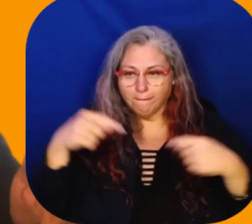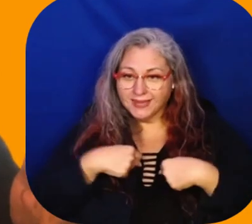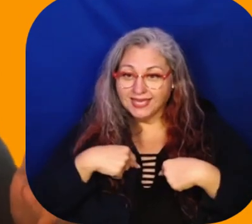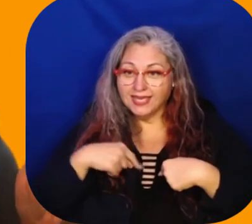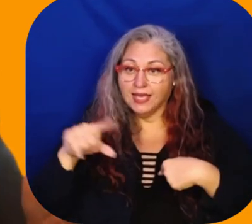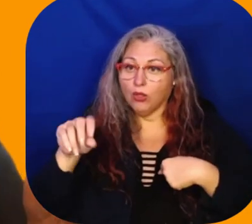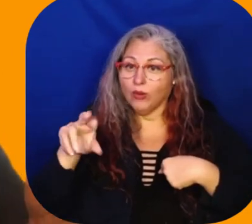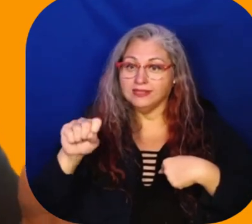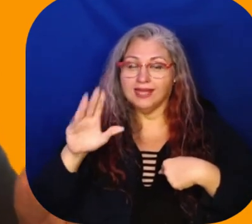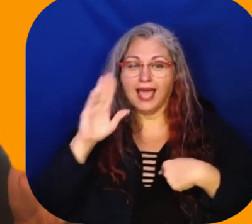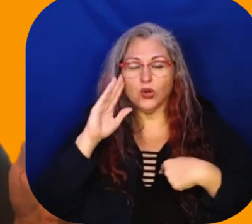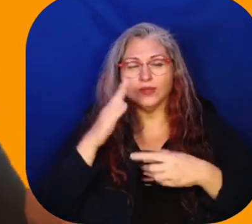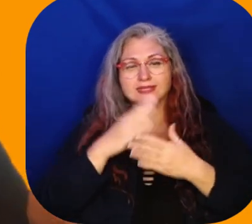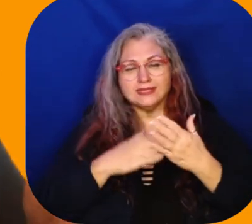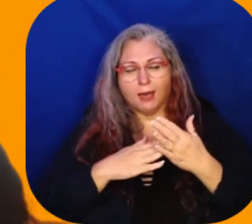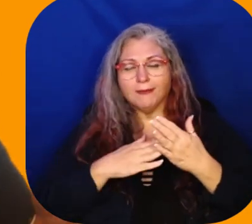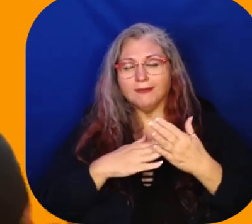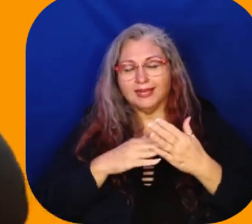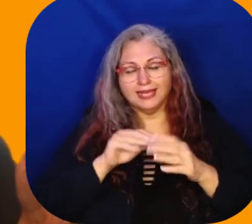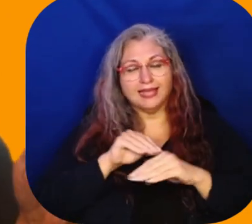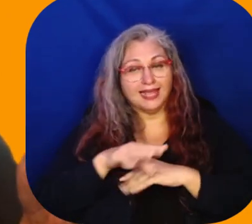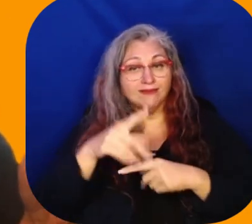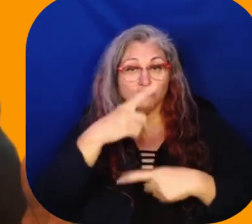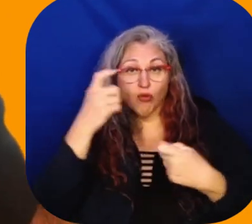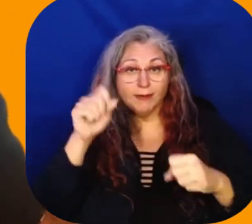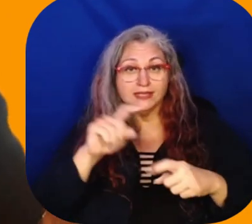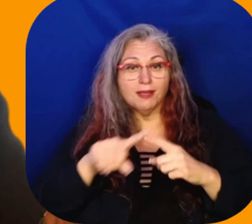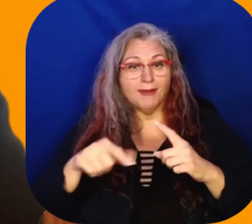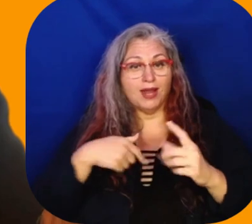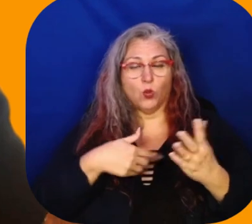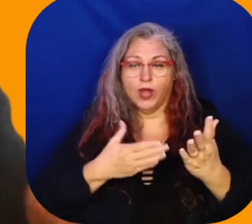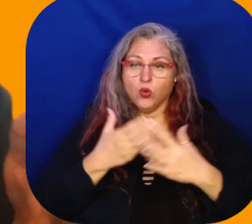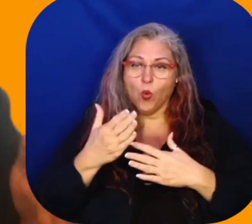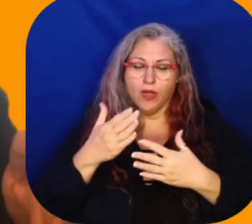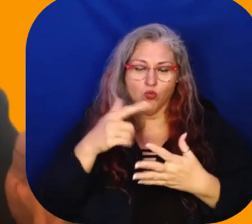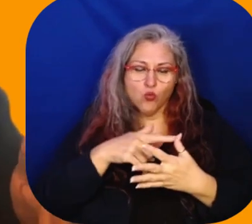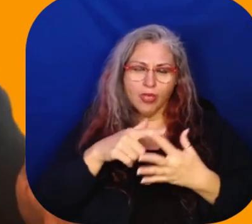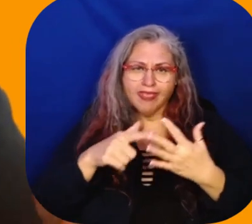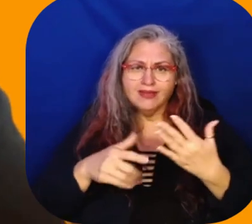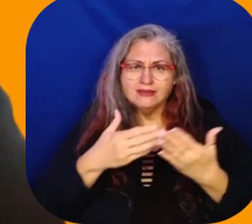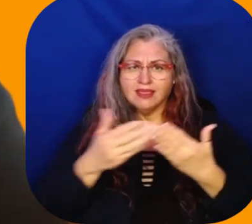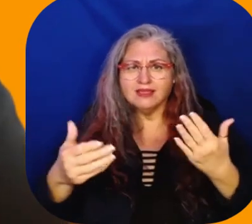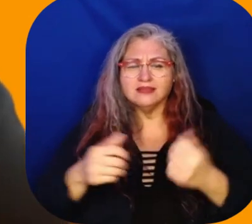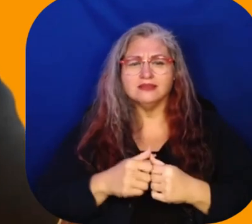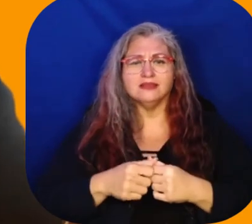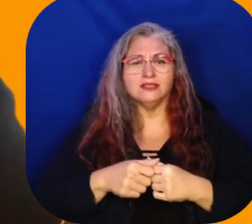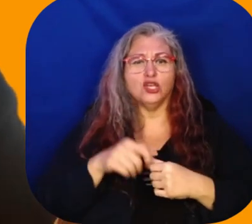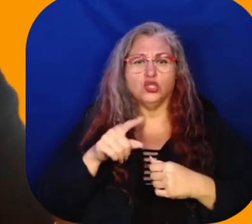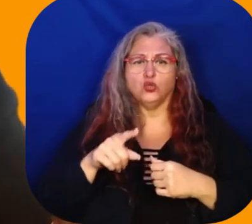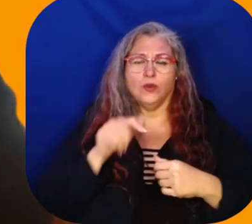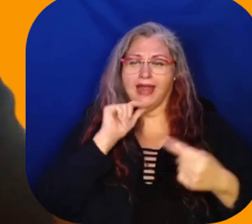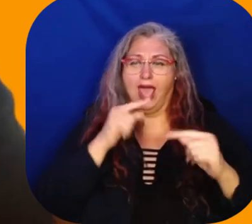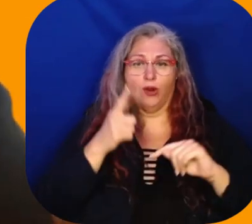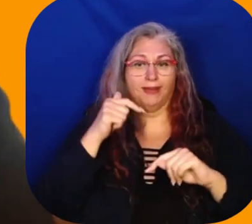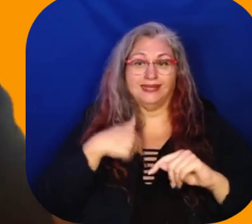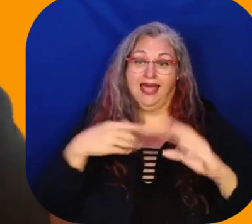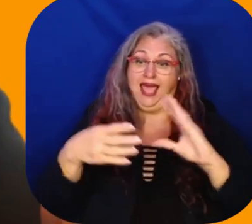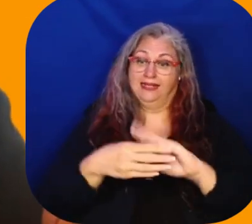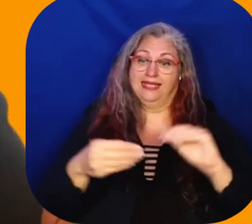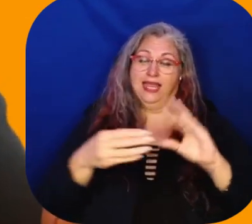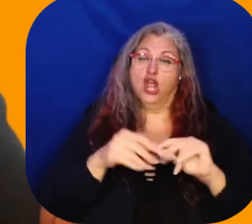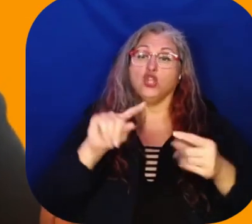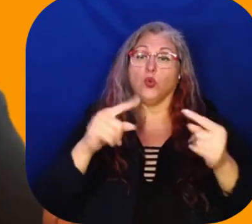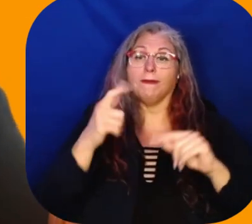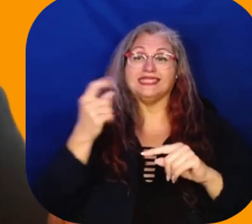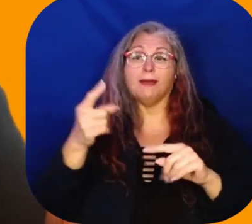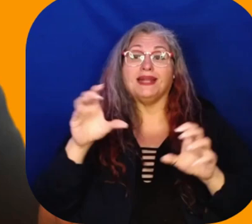is traumatizing, but here's the thing, we're going through these things. You're not hurting because I said it. You're hurting because somebody did that thing